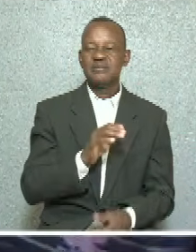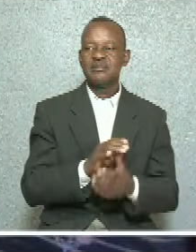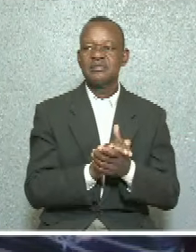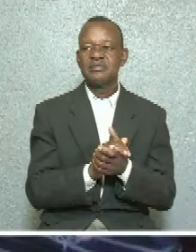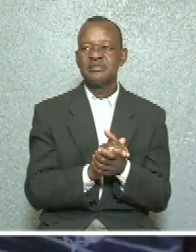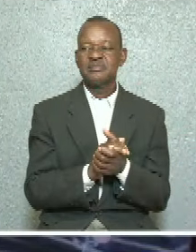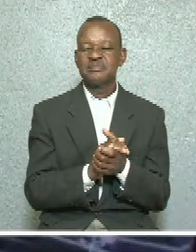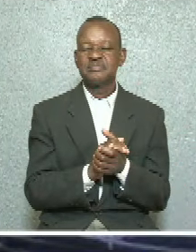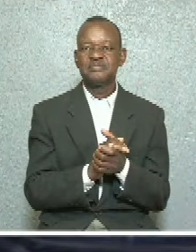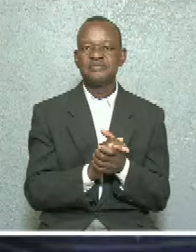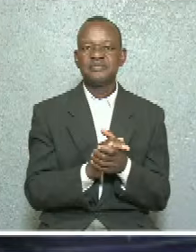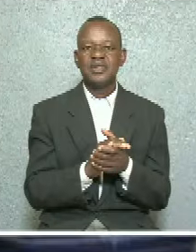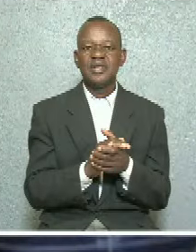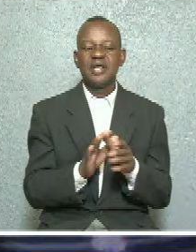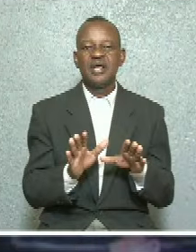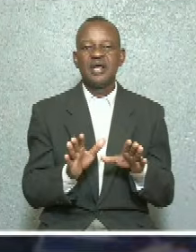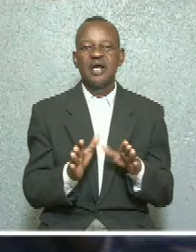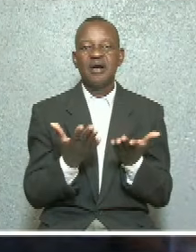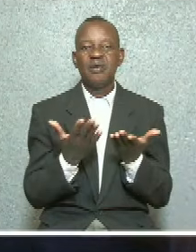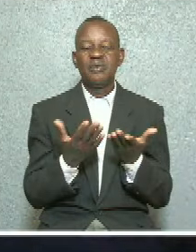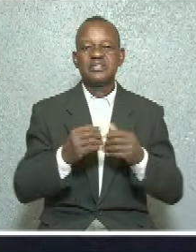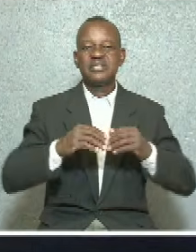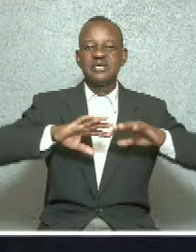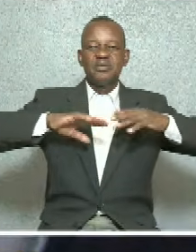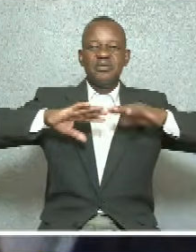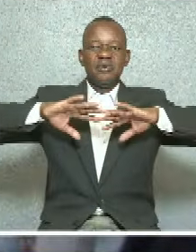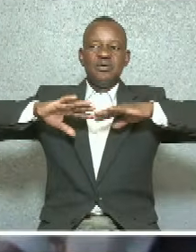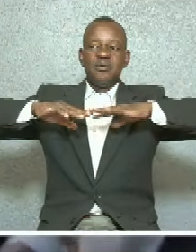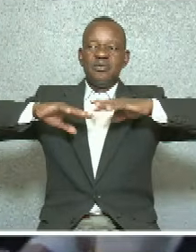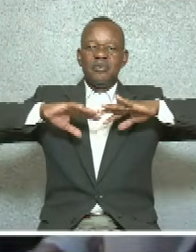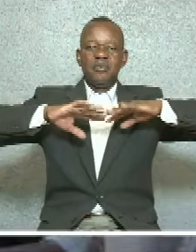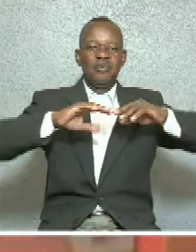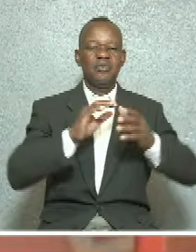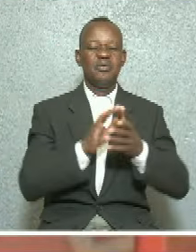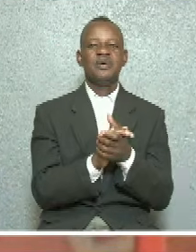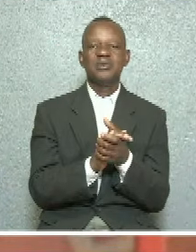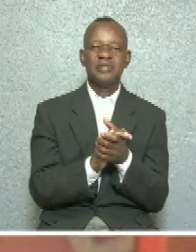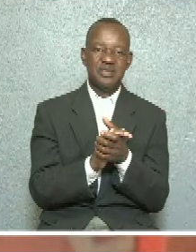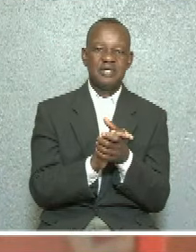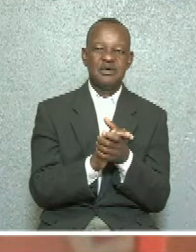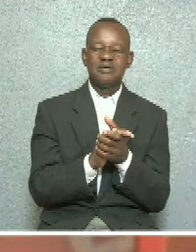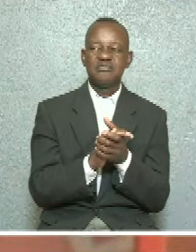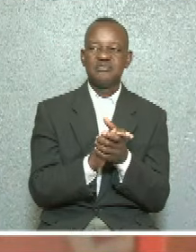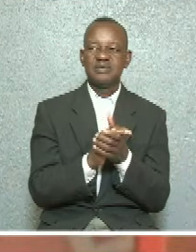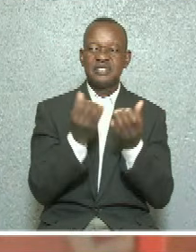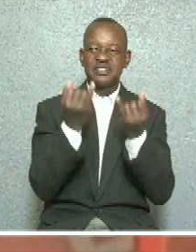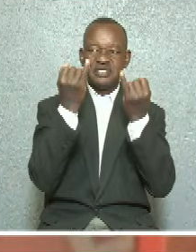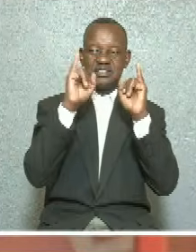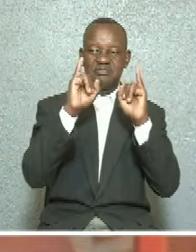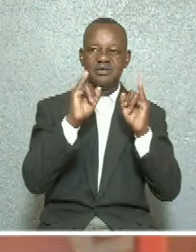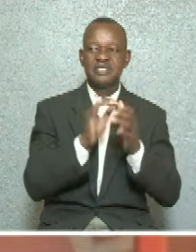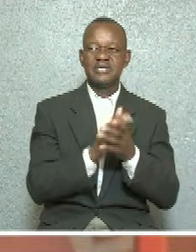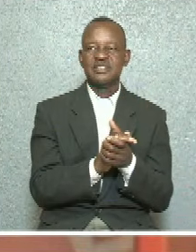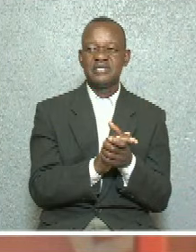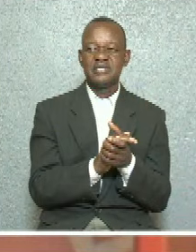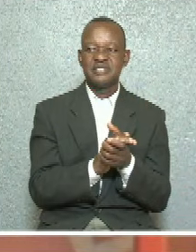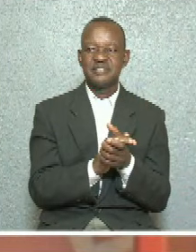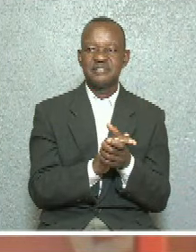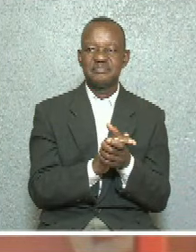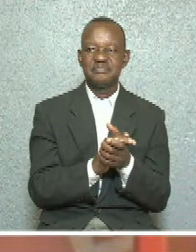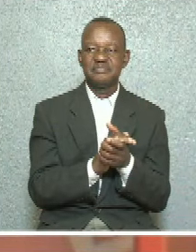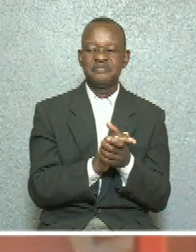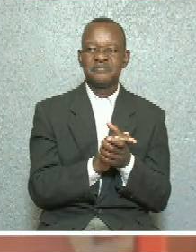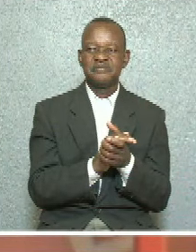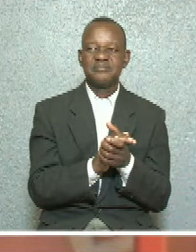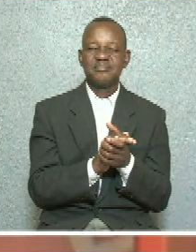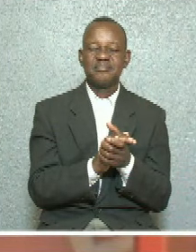MJ, I presume he means the War of Independence. I think at some point, Gustavo, people got tired. People got tired.